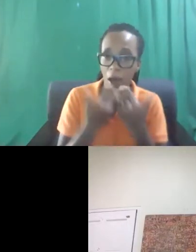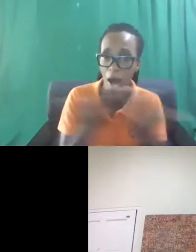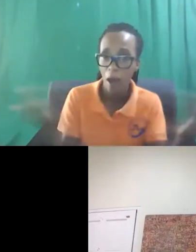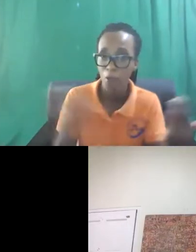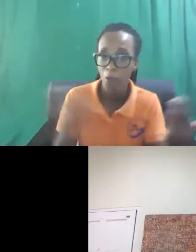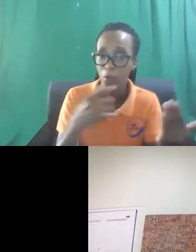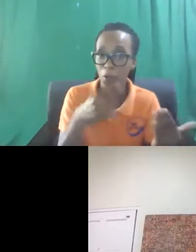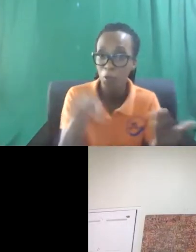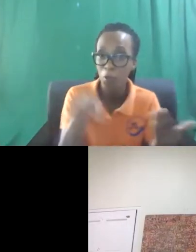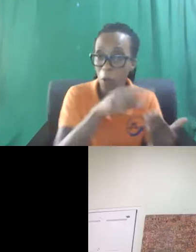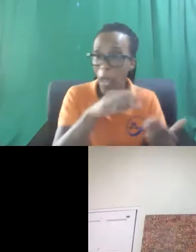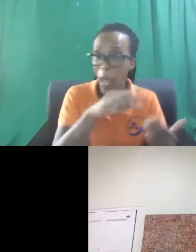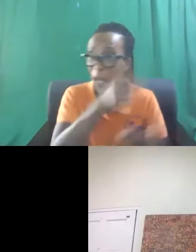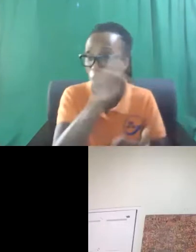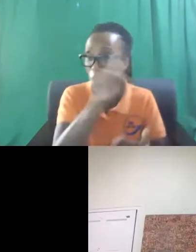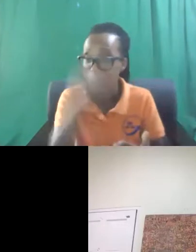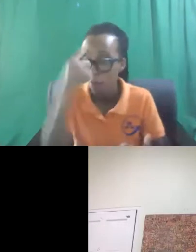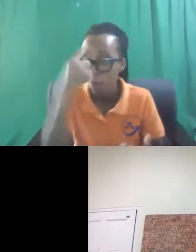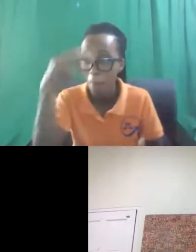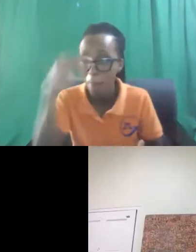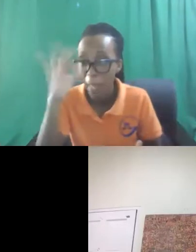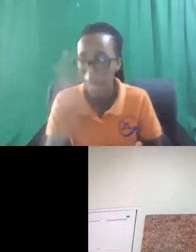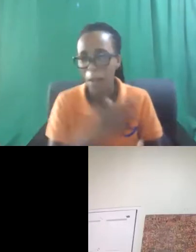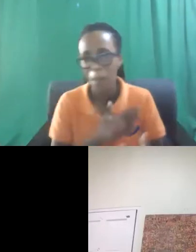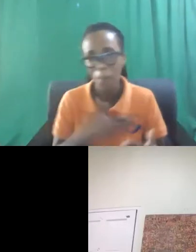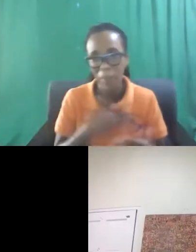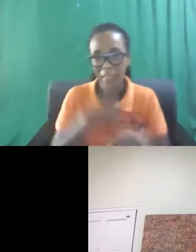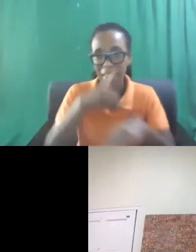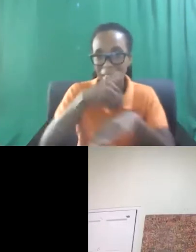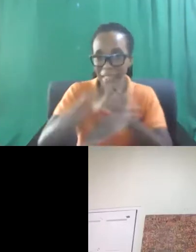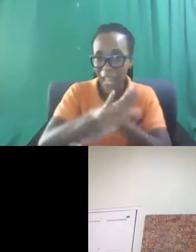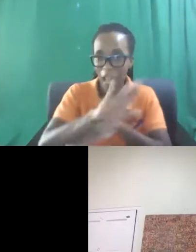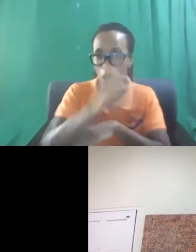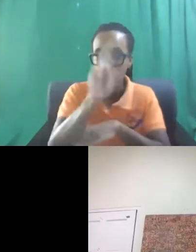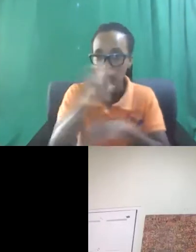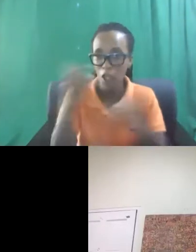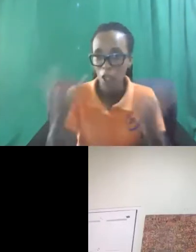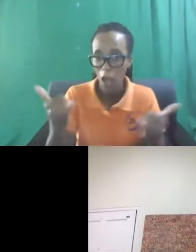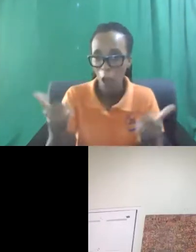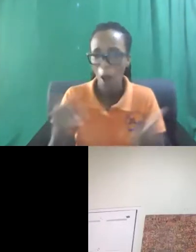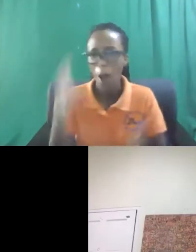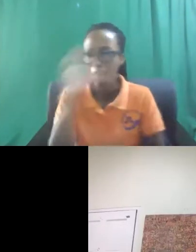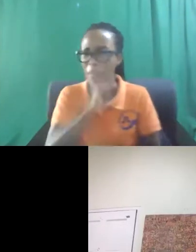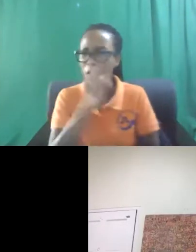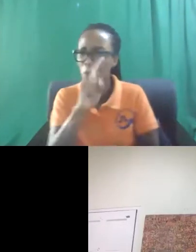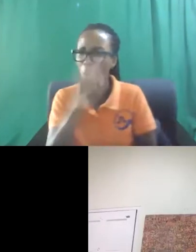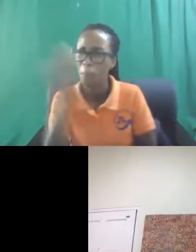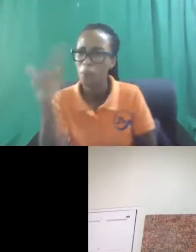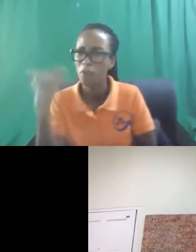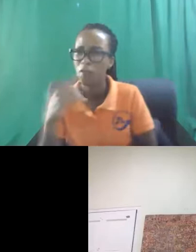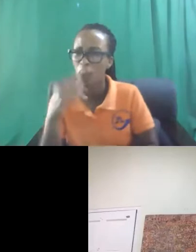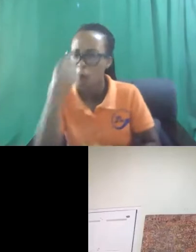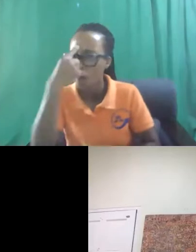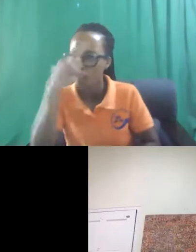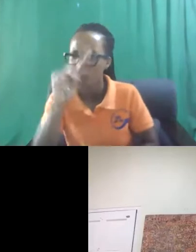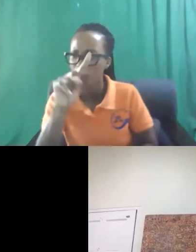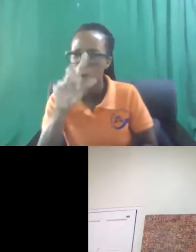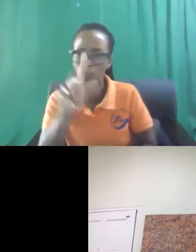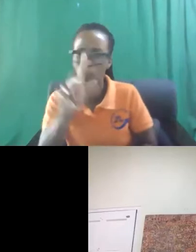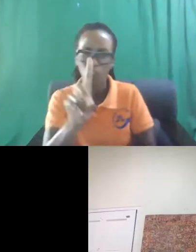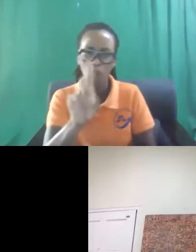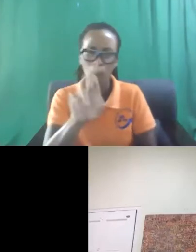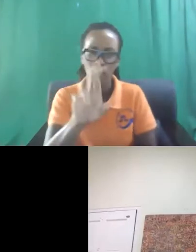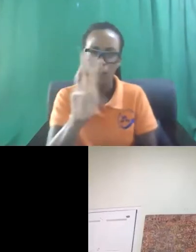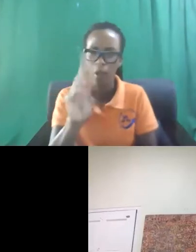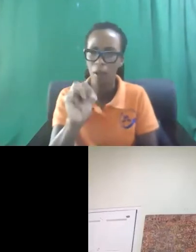you have any questions for Ben, if you can send it now in the chat. I know I missed one for Dr. Matthews, but I will get back to